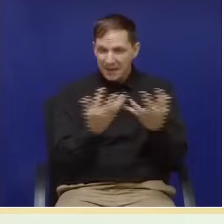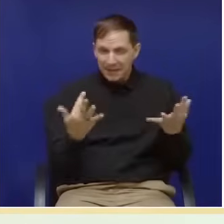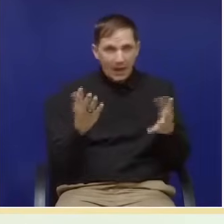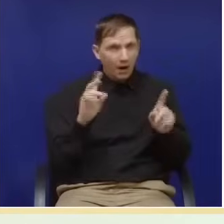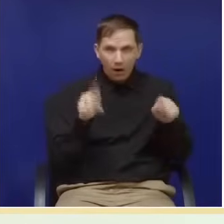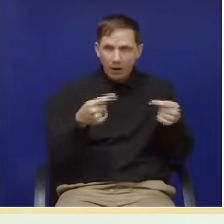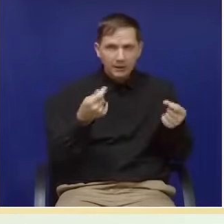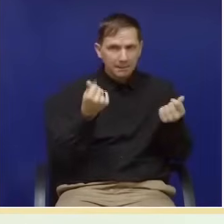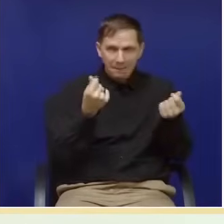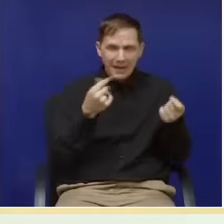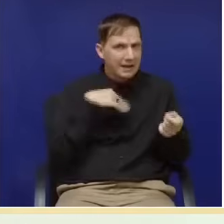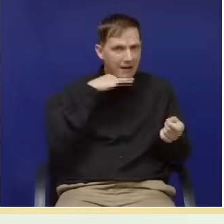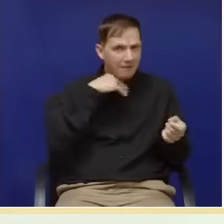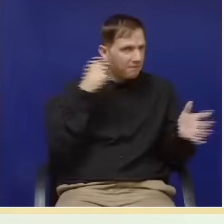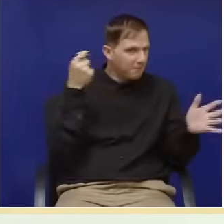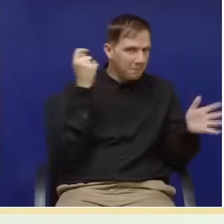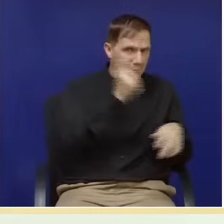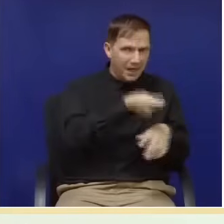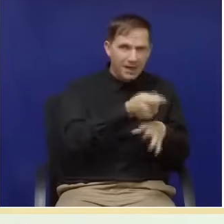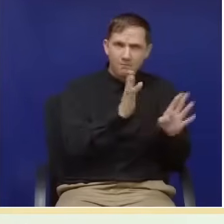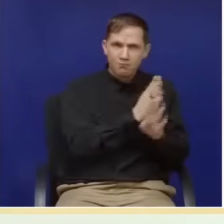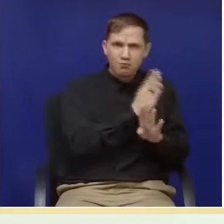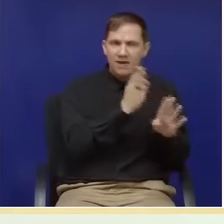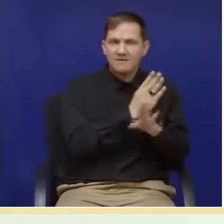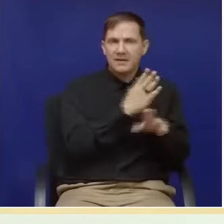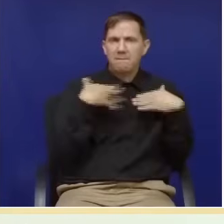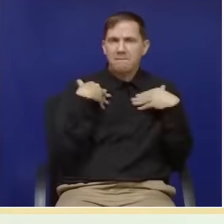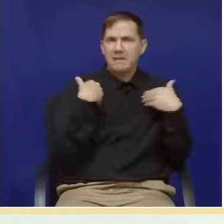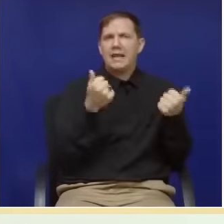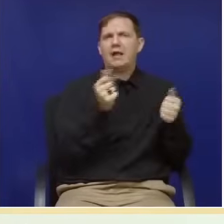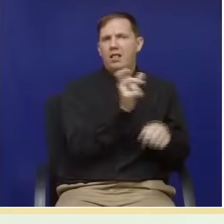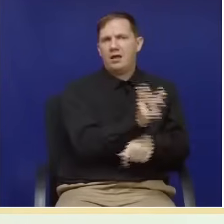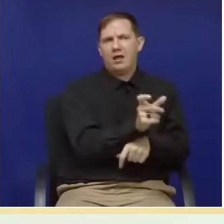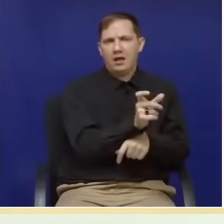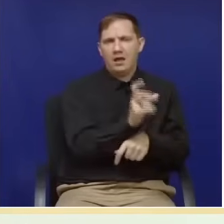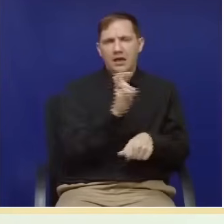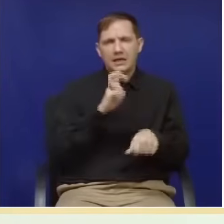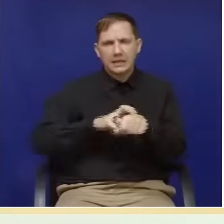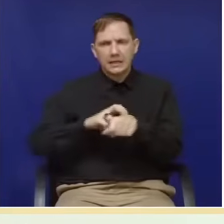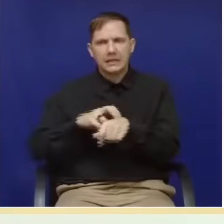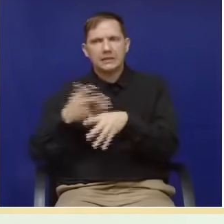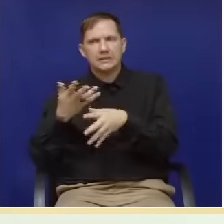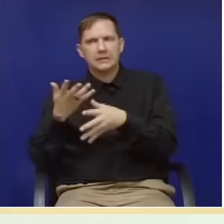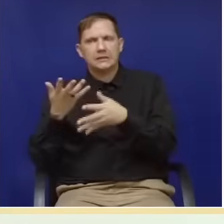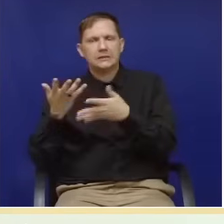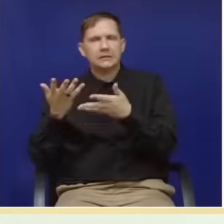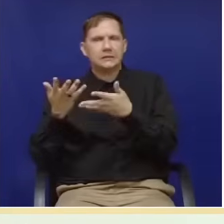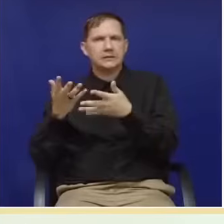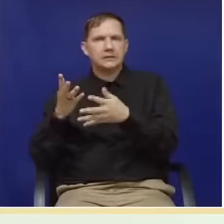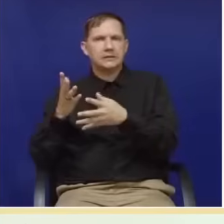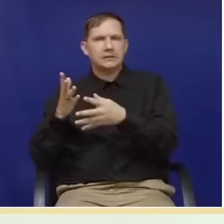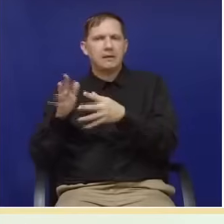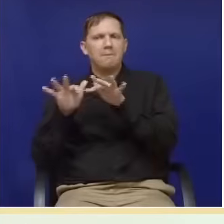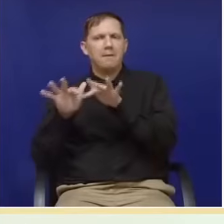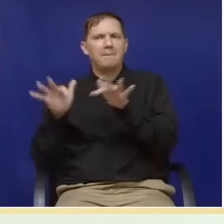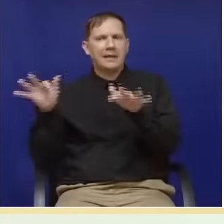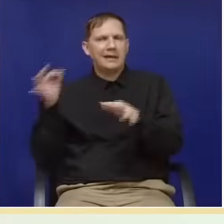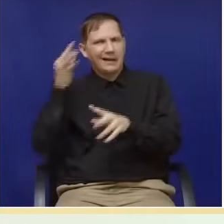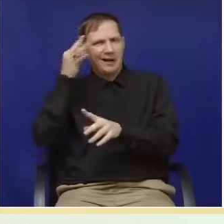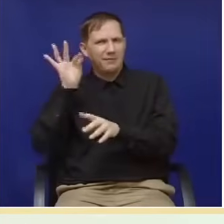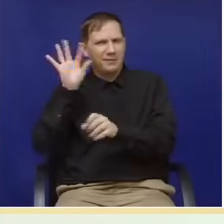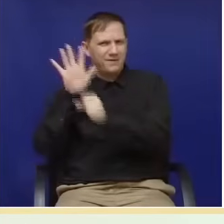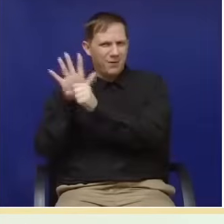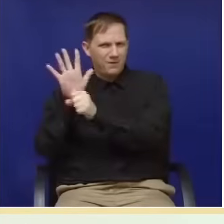private healthcare on their current salaries and are therefore forced to rely on overcrowded government hospitals? And